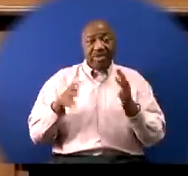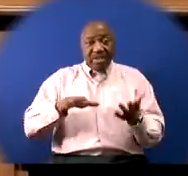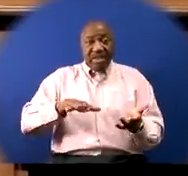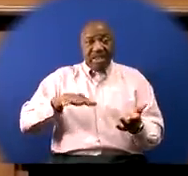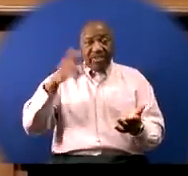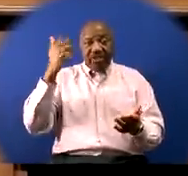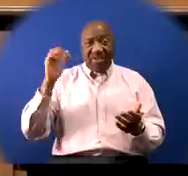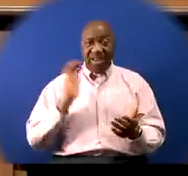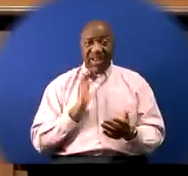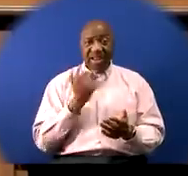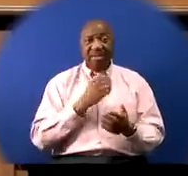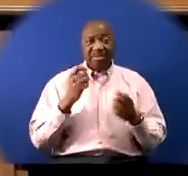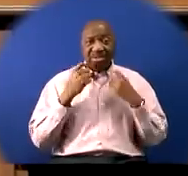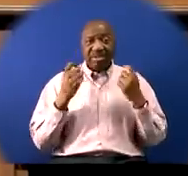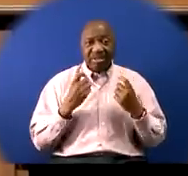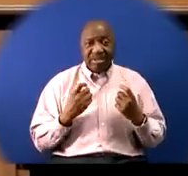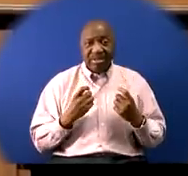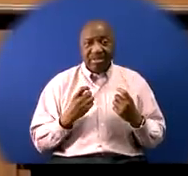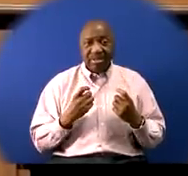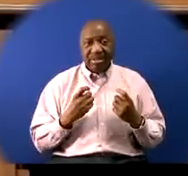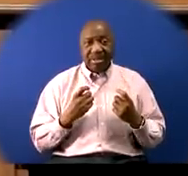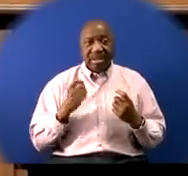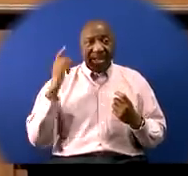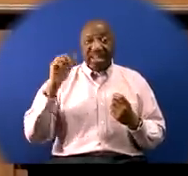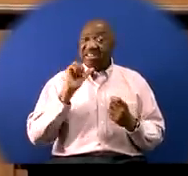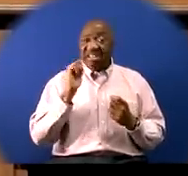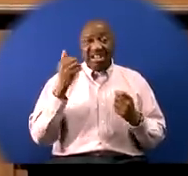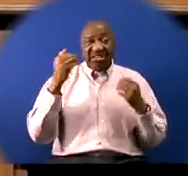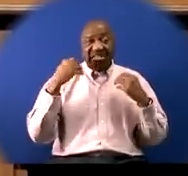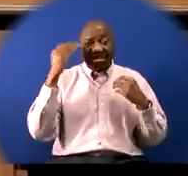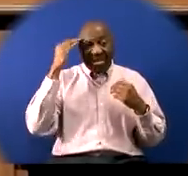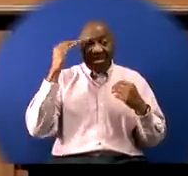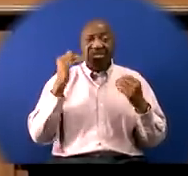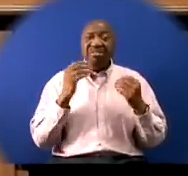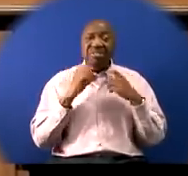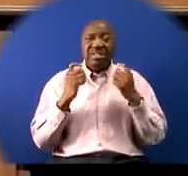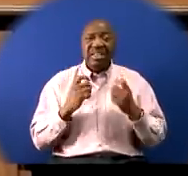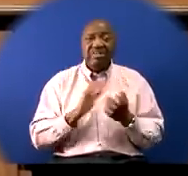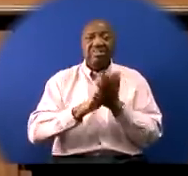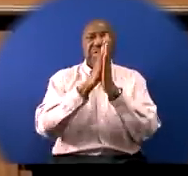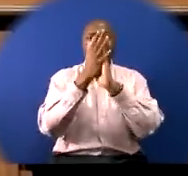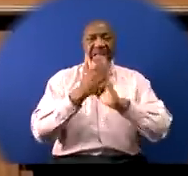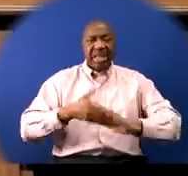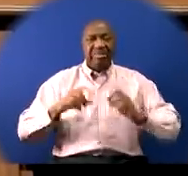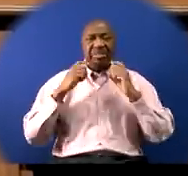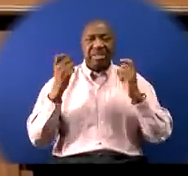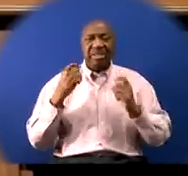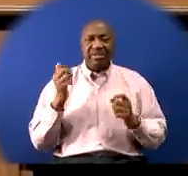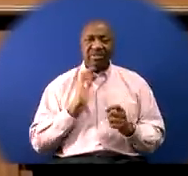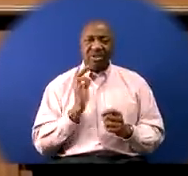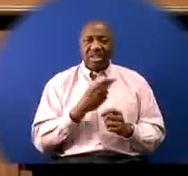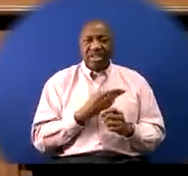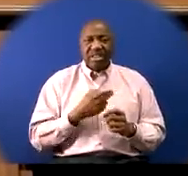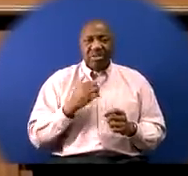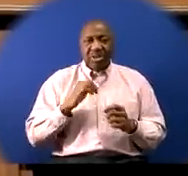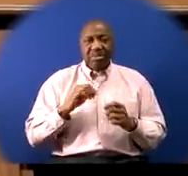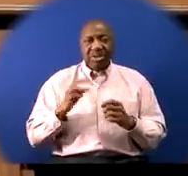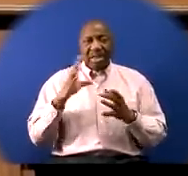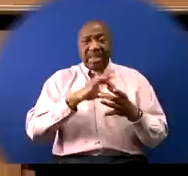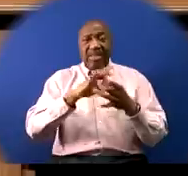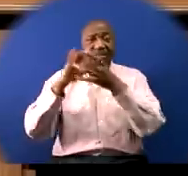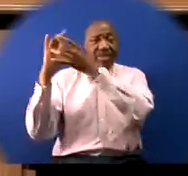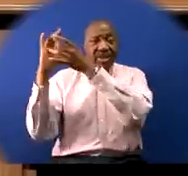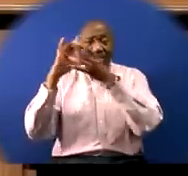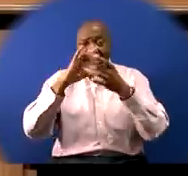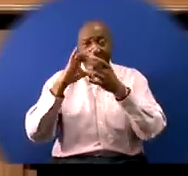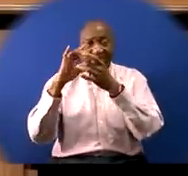for our sake. For he who knew no sin became sin for us, that we might become the righteousness